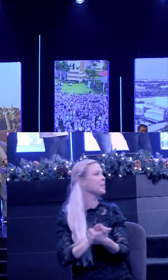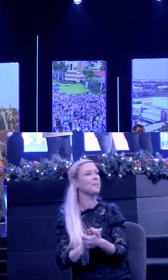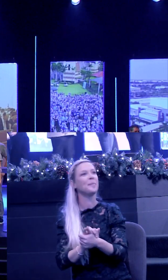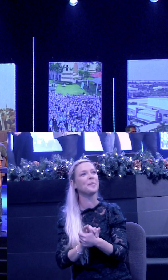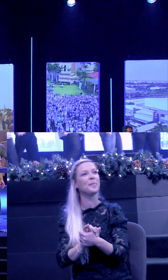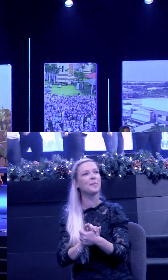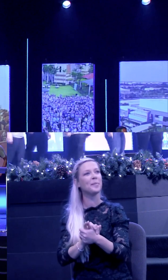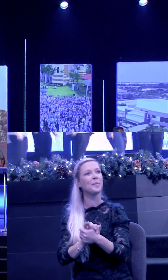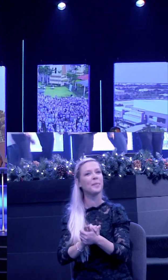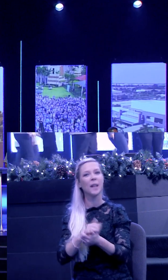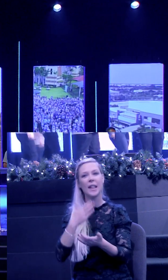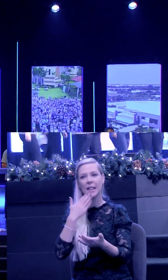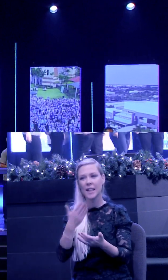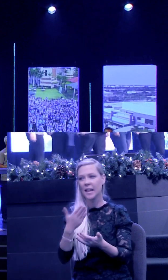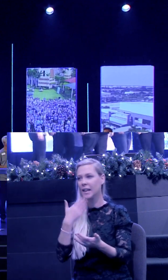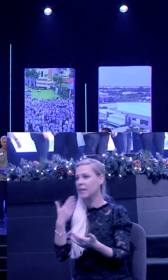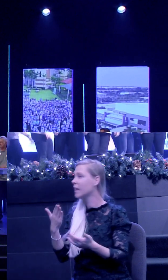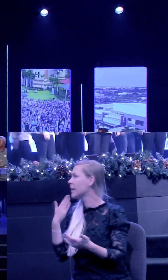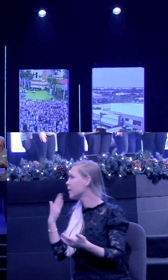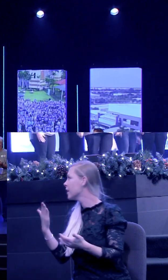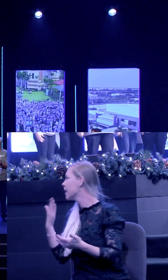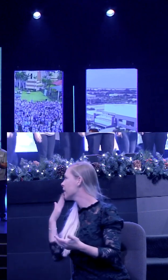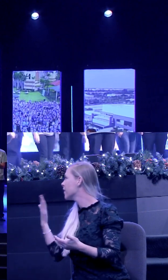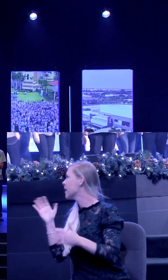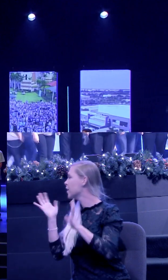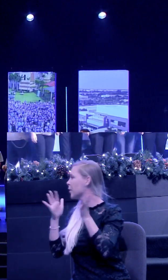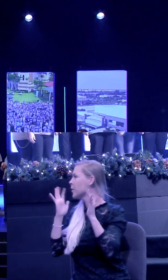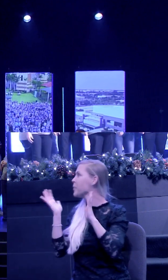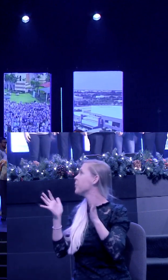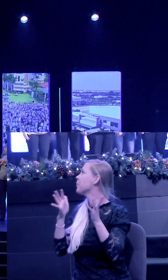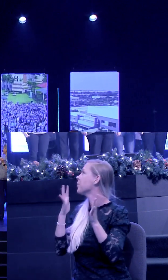guys head on down to the other end. That'd be great.